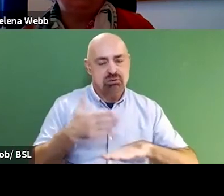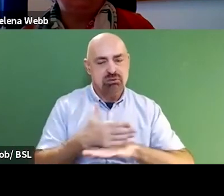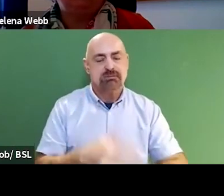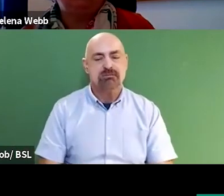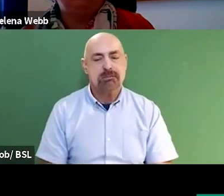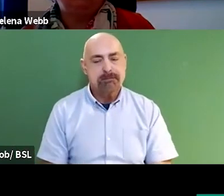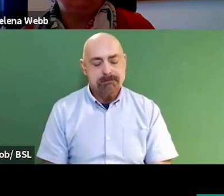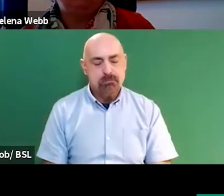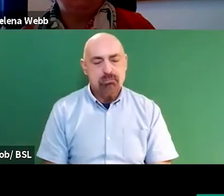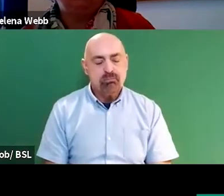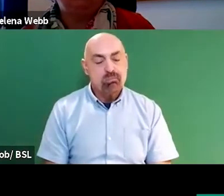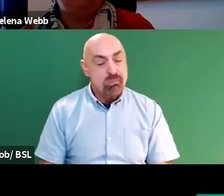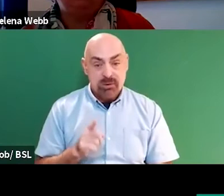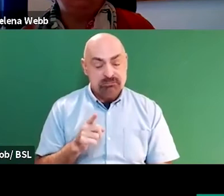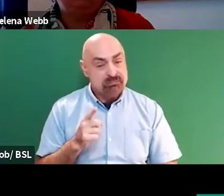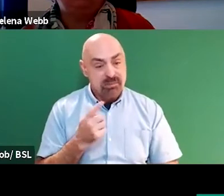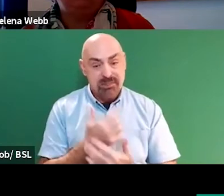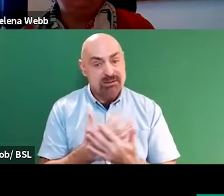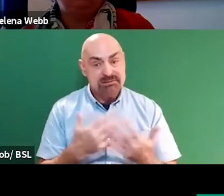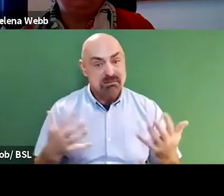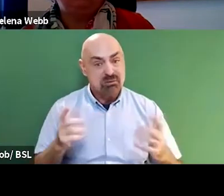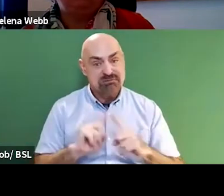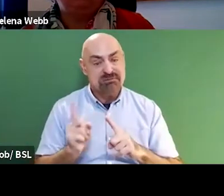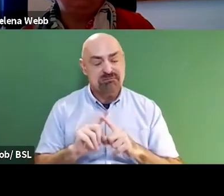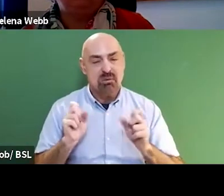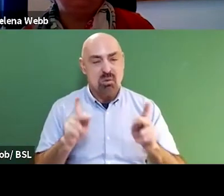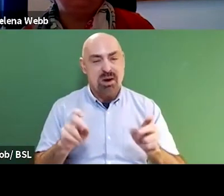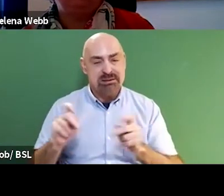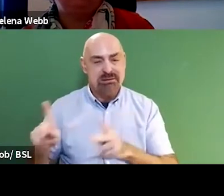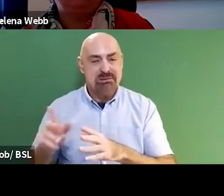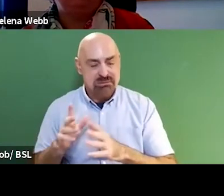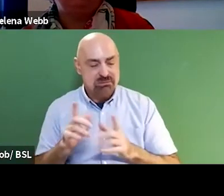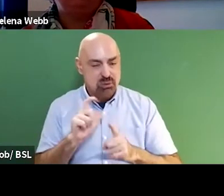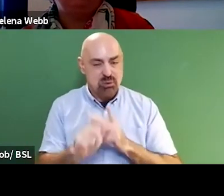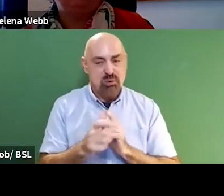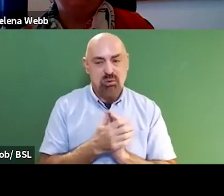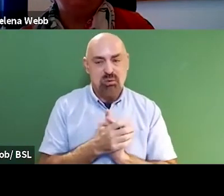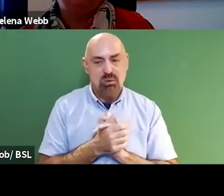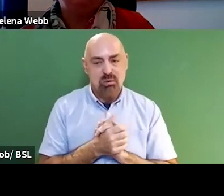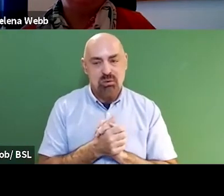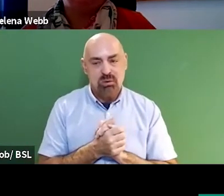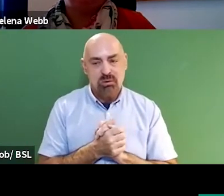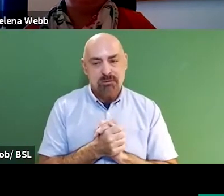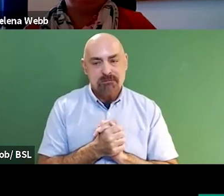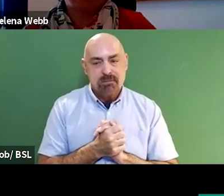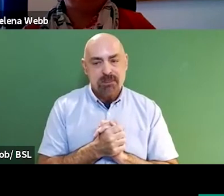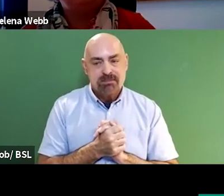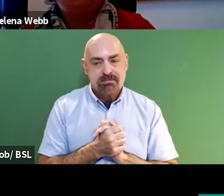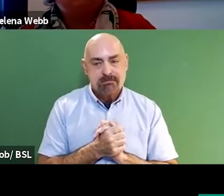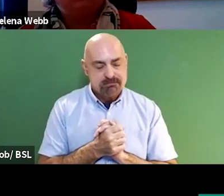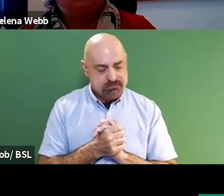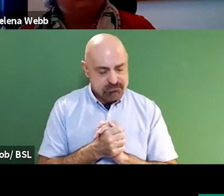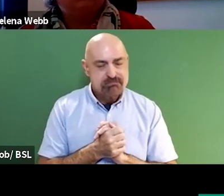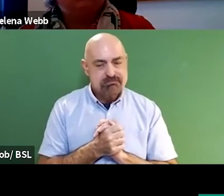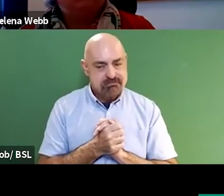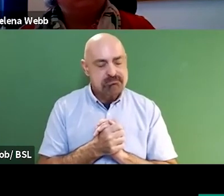directorate. So there's a number of ways really that we're trying to do that. I think it is something, as with a lot of